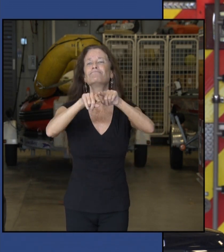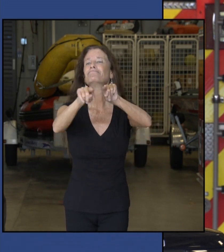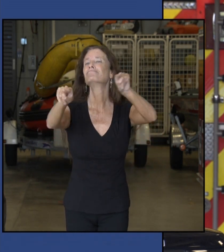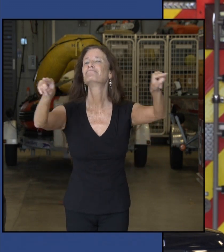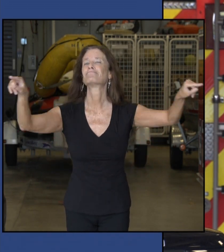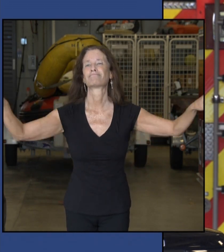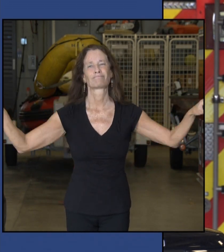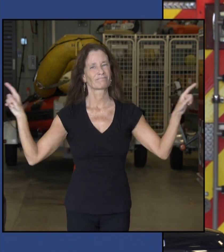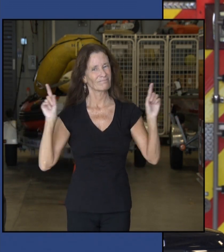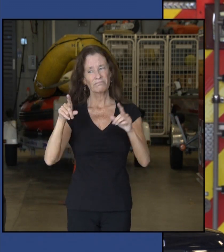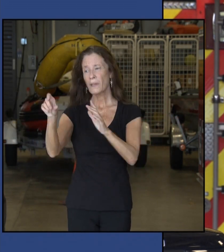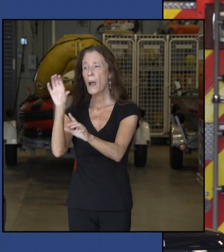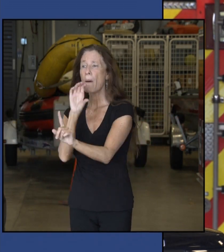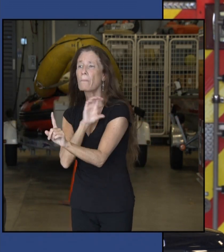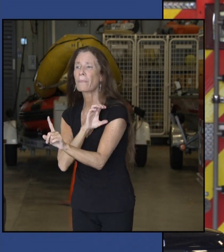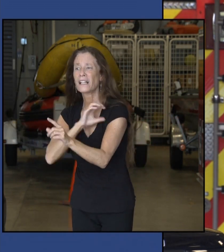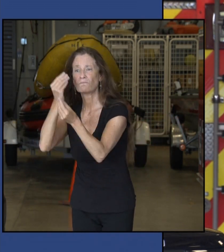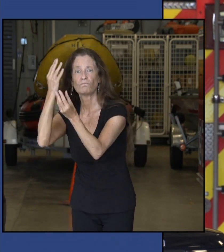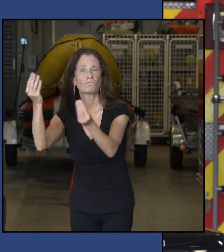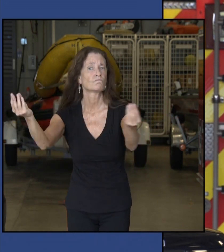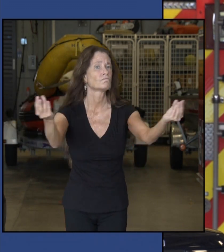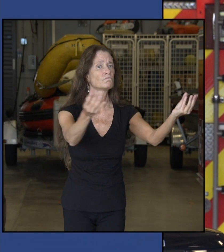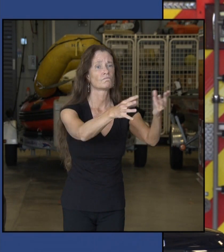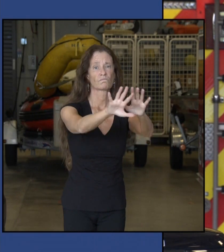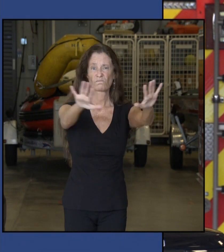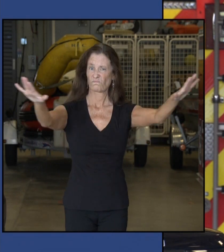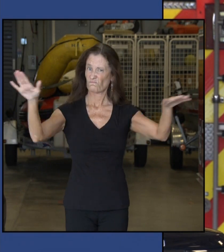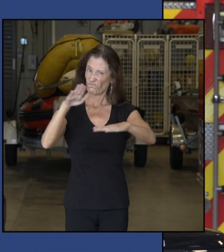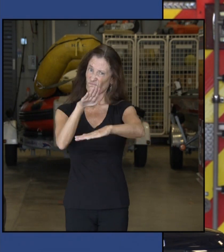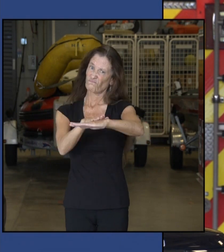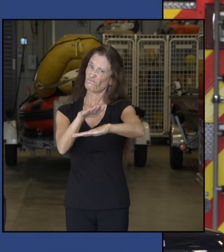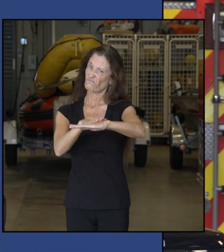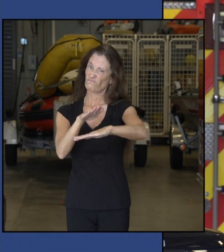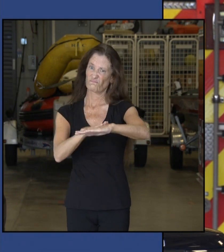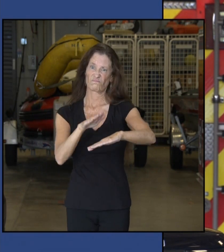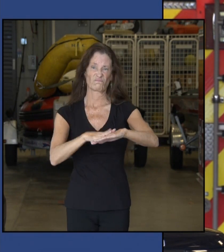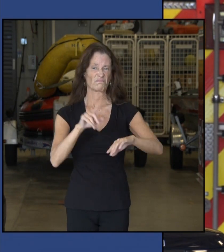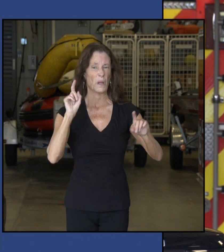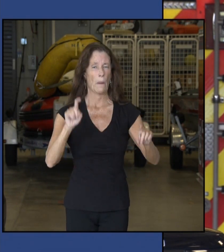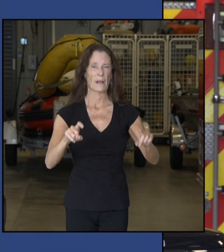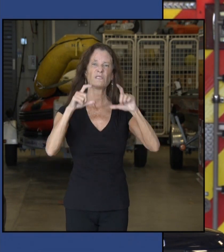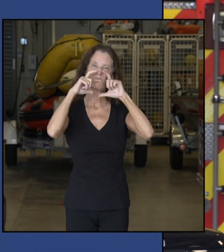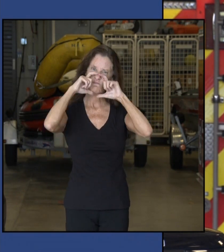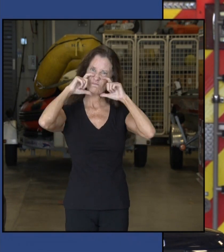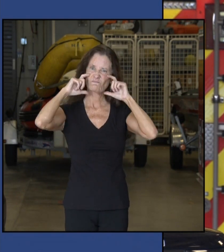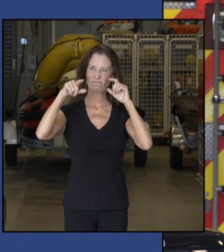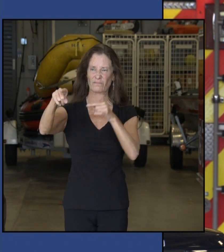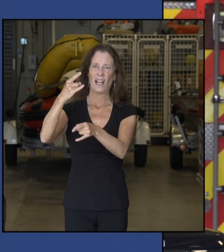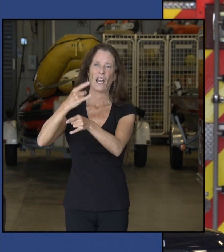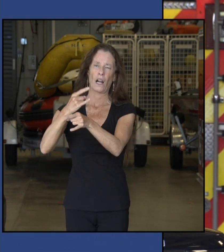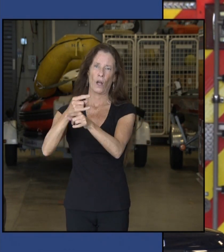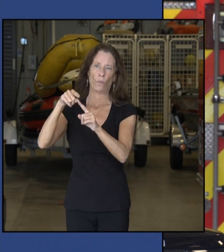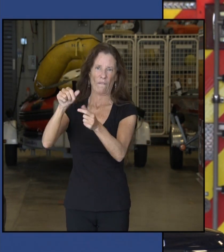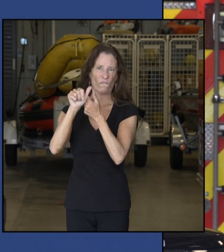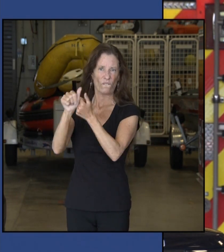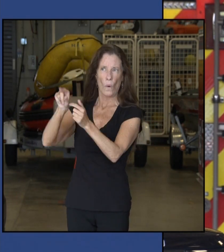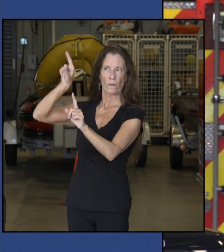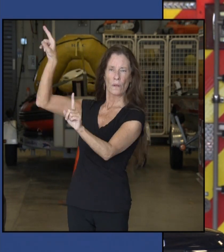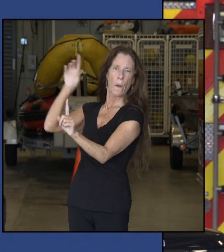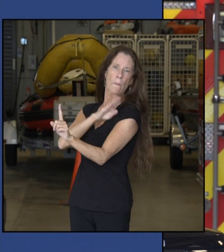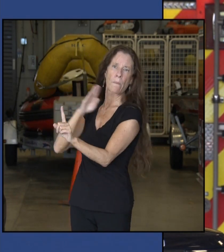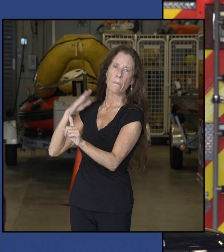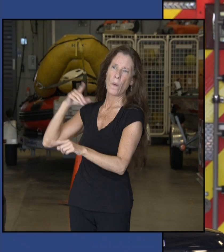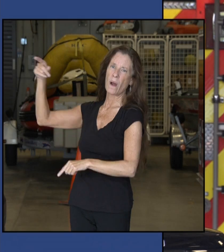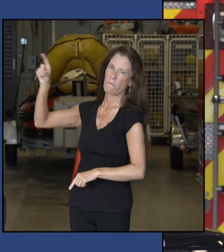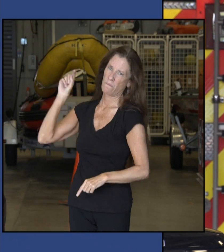notify the Liquor Control Board when they have citations or give citations. And depending on the level of infraction, the Pennsylvania Liquor Control